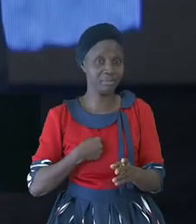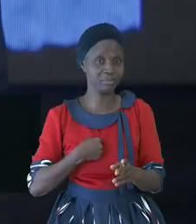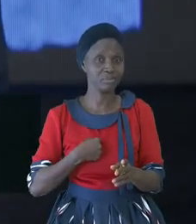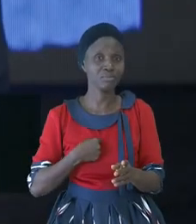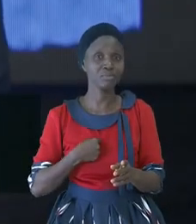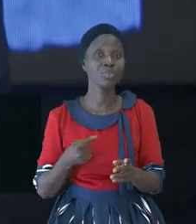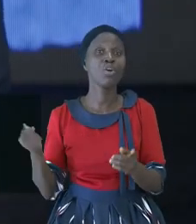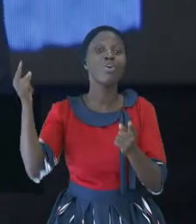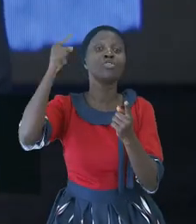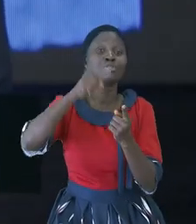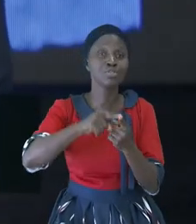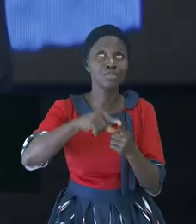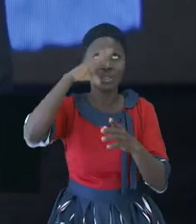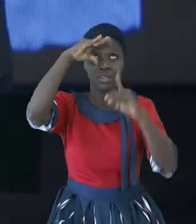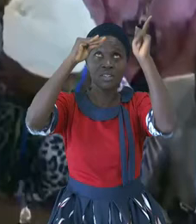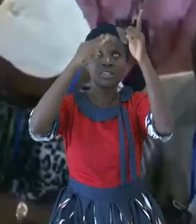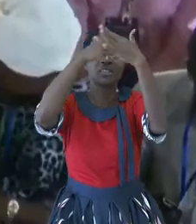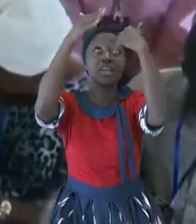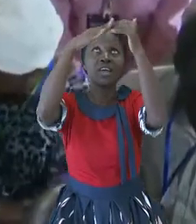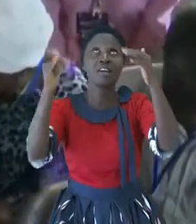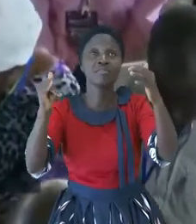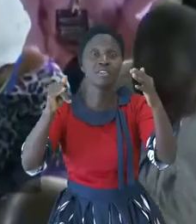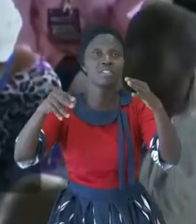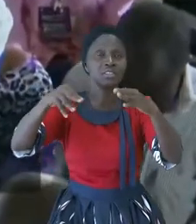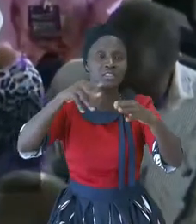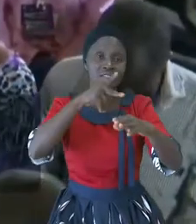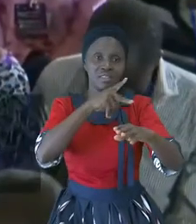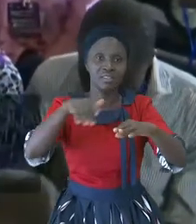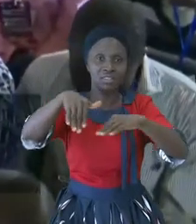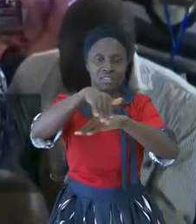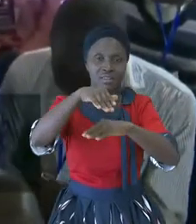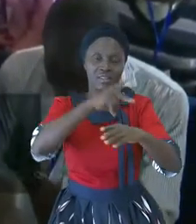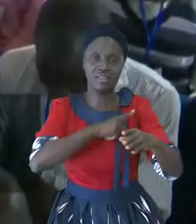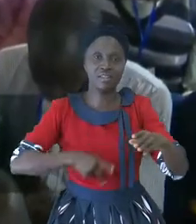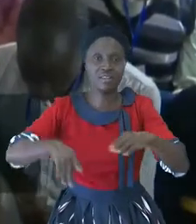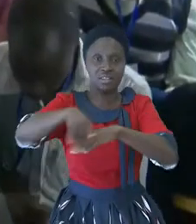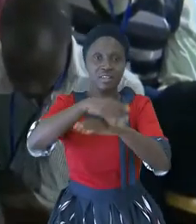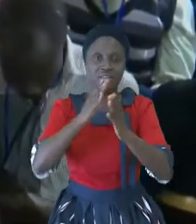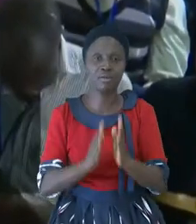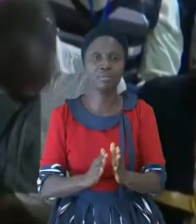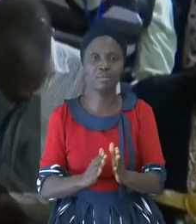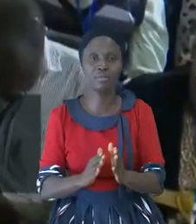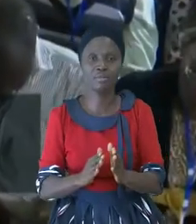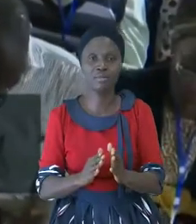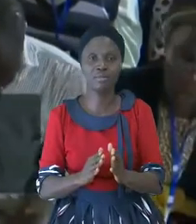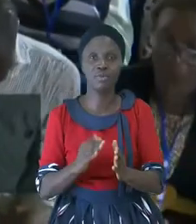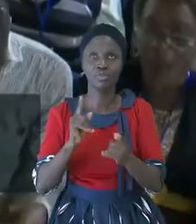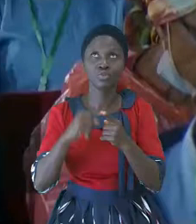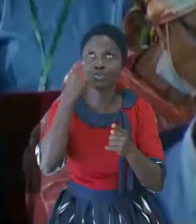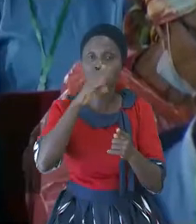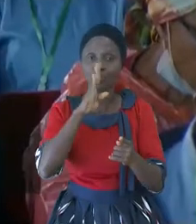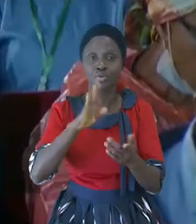unto his heavenly kingdom. To whom be glory forever and